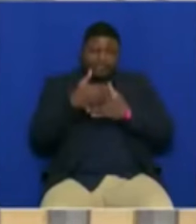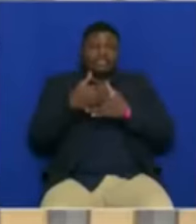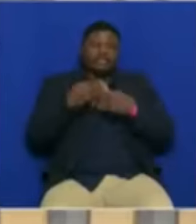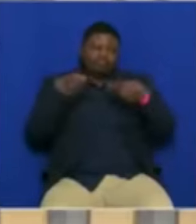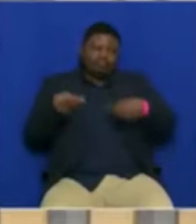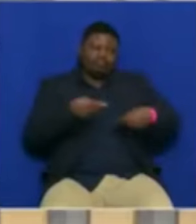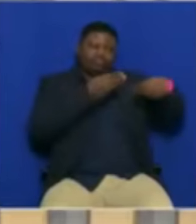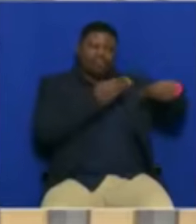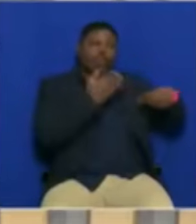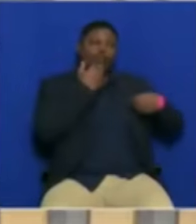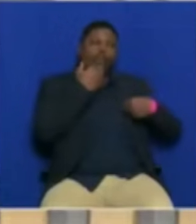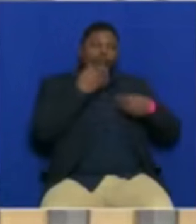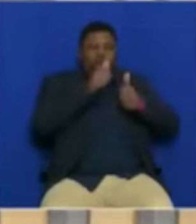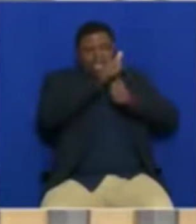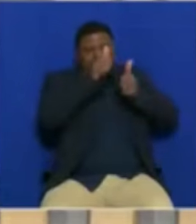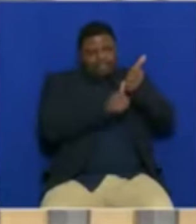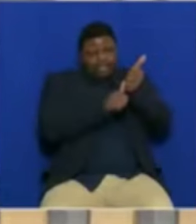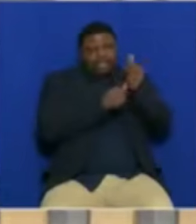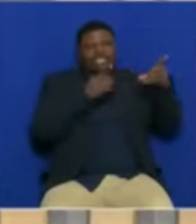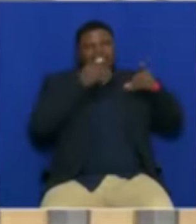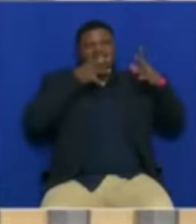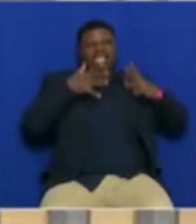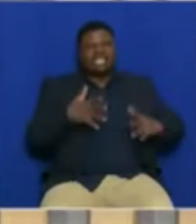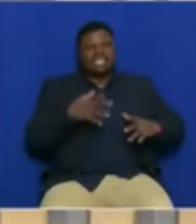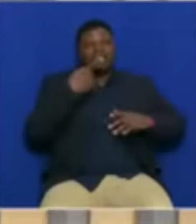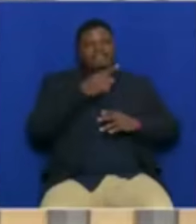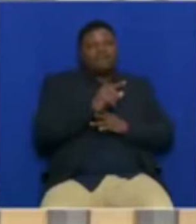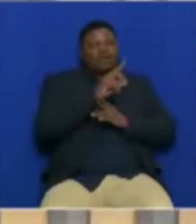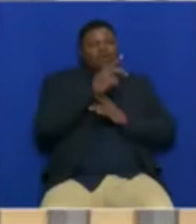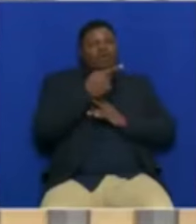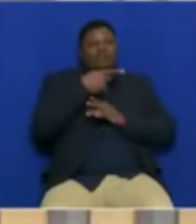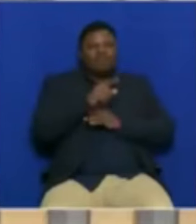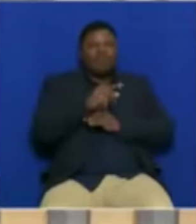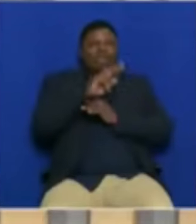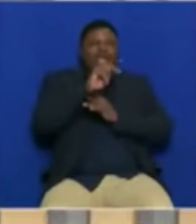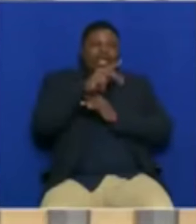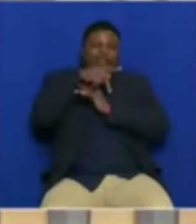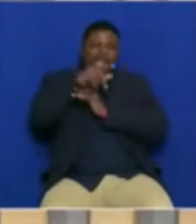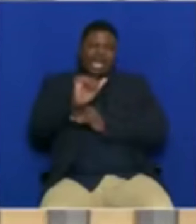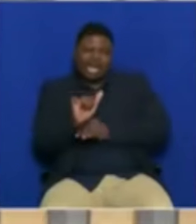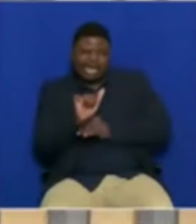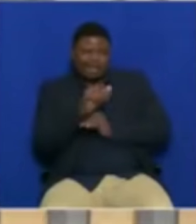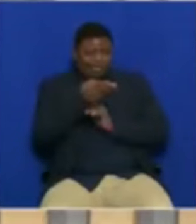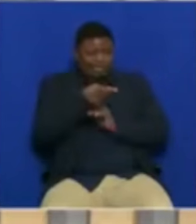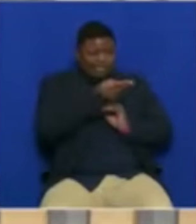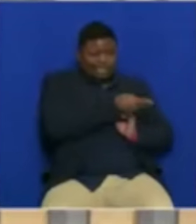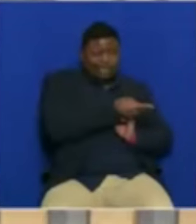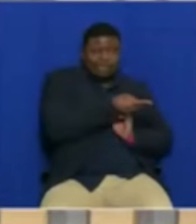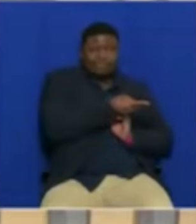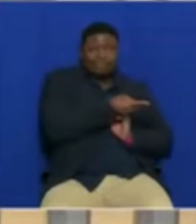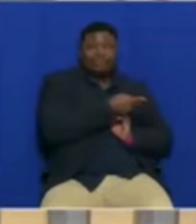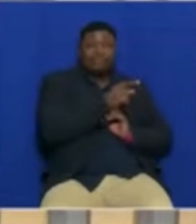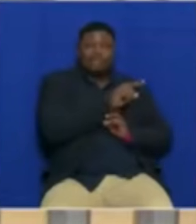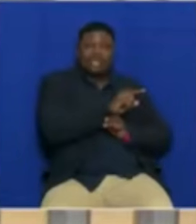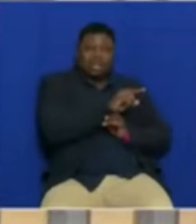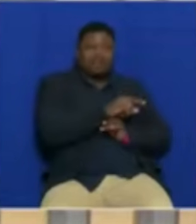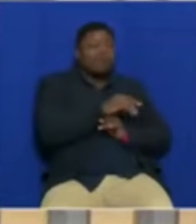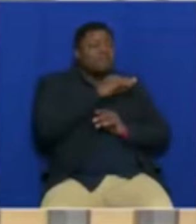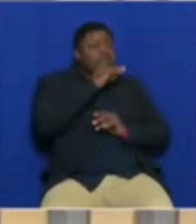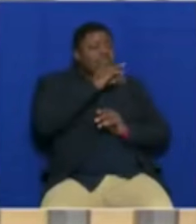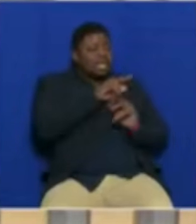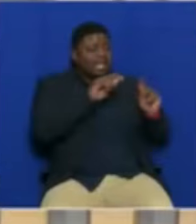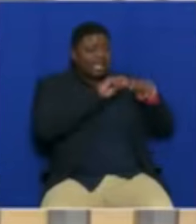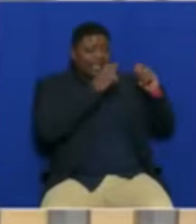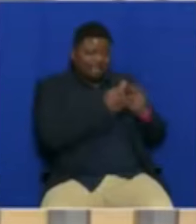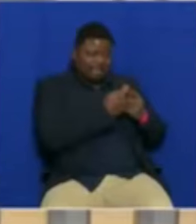that leg or team. They will have to convince him to say, look, this is what we have. When he looks